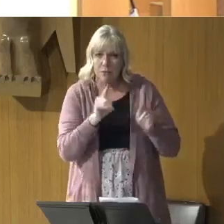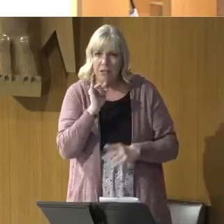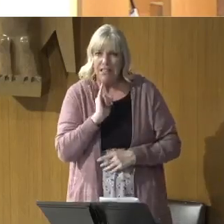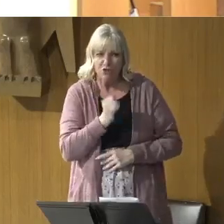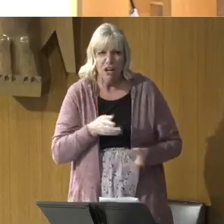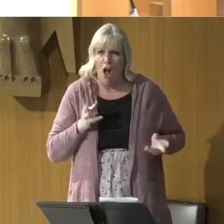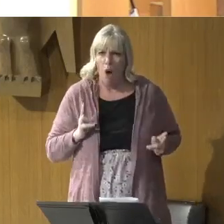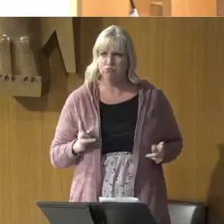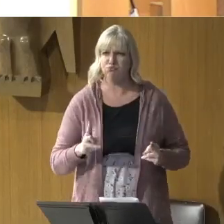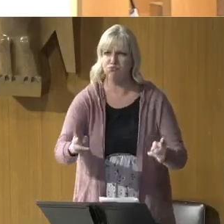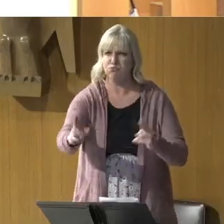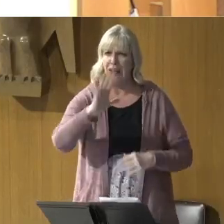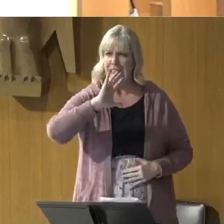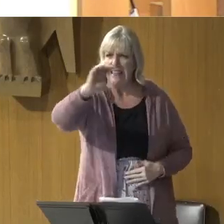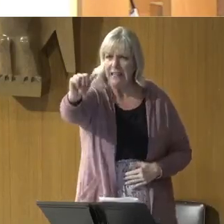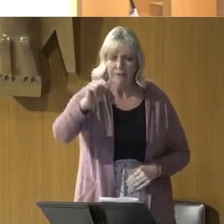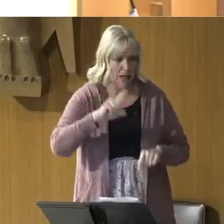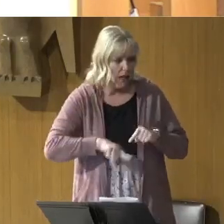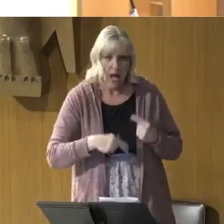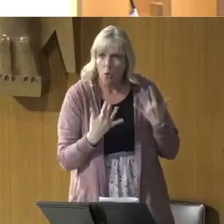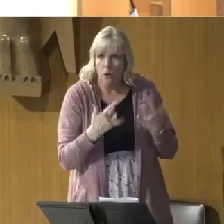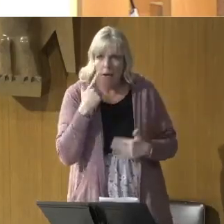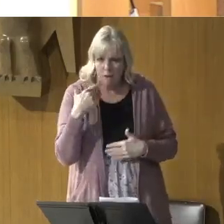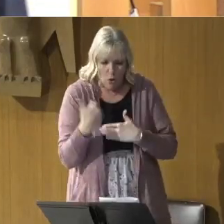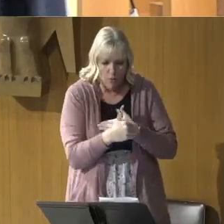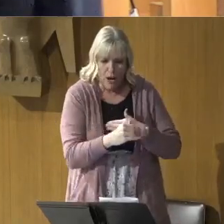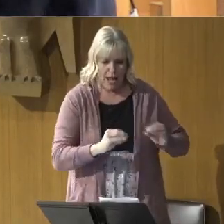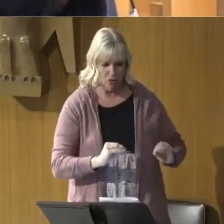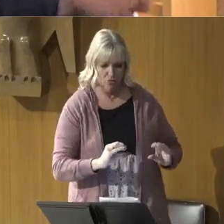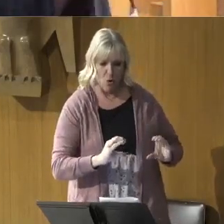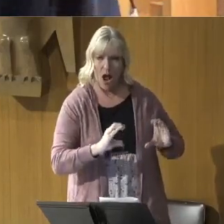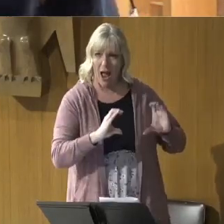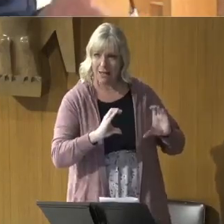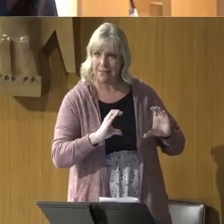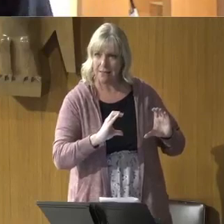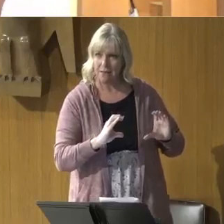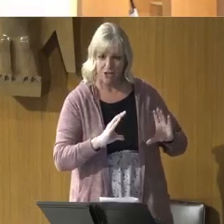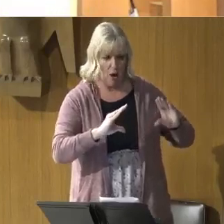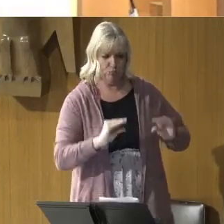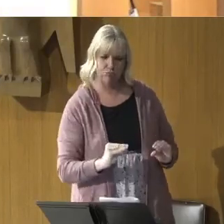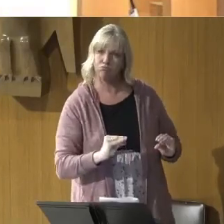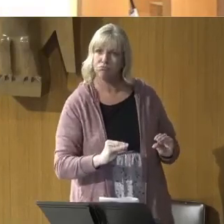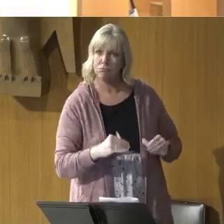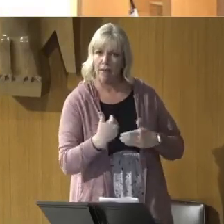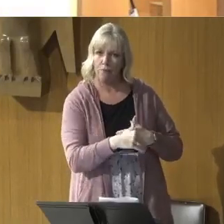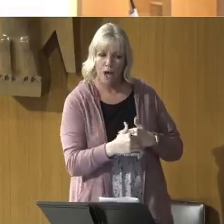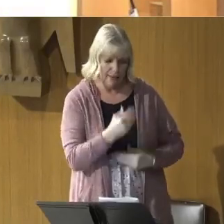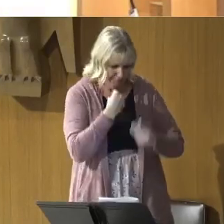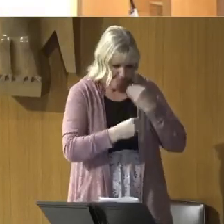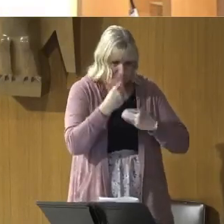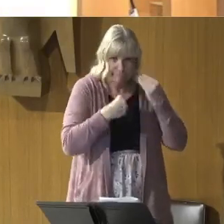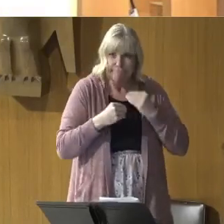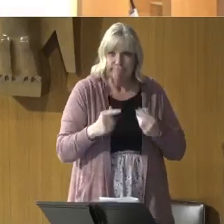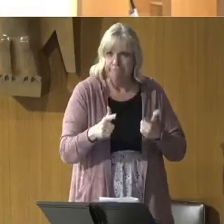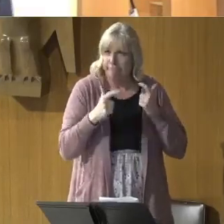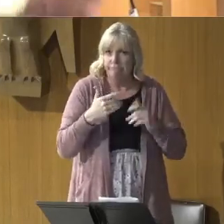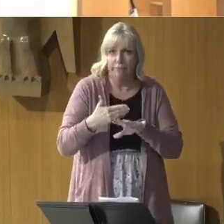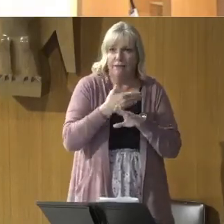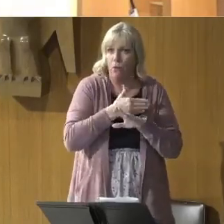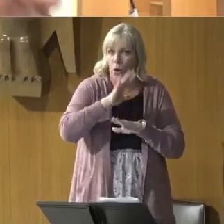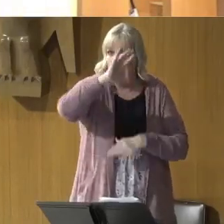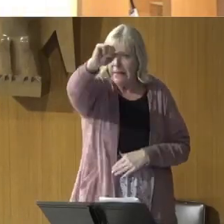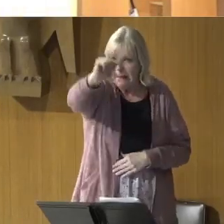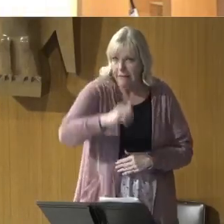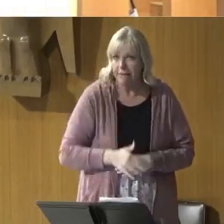There was not even time to wait for the bread to rise, thus they eat matzah, unleavened bread, without any yeast. Jesus